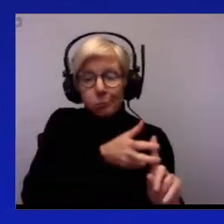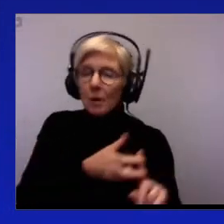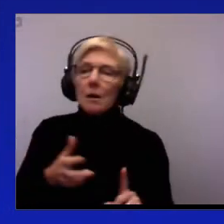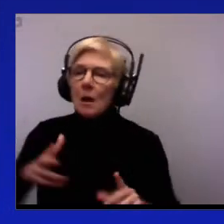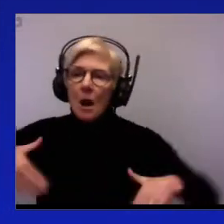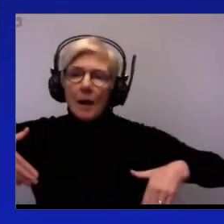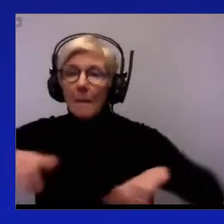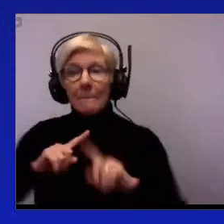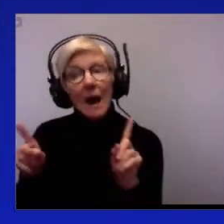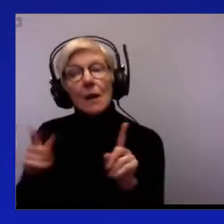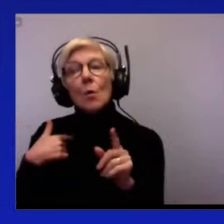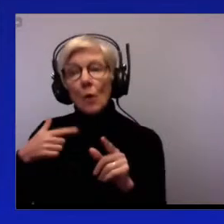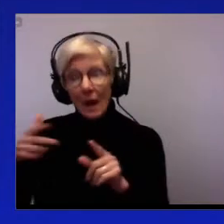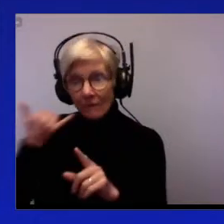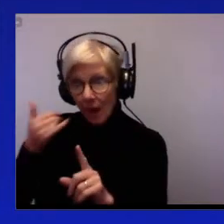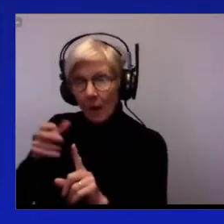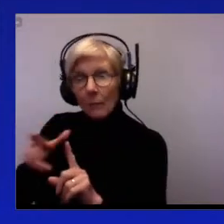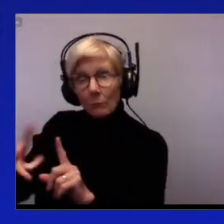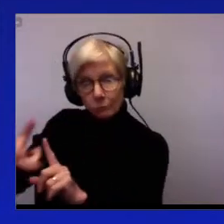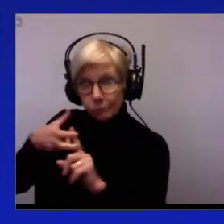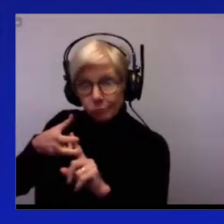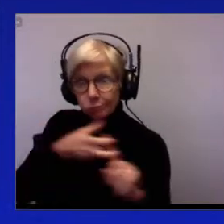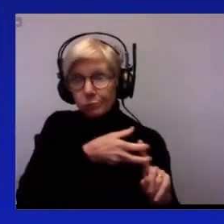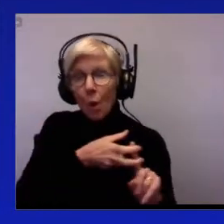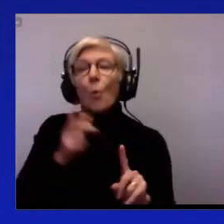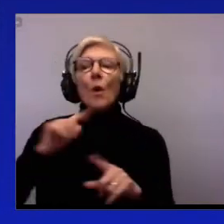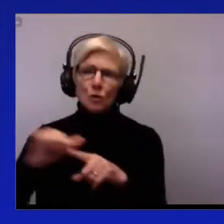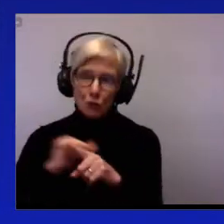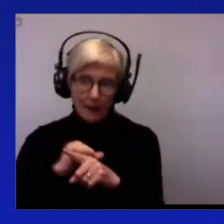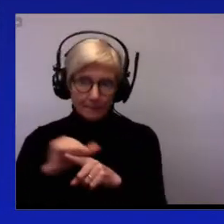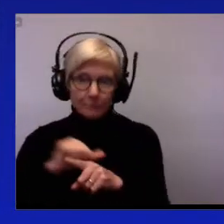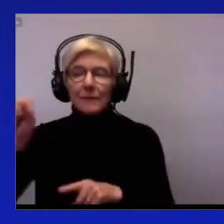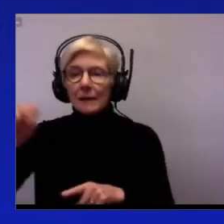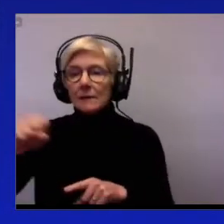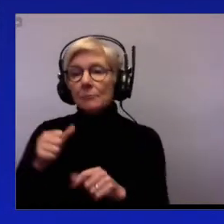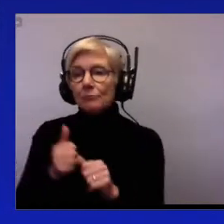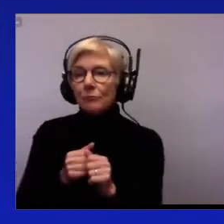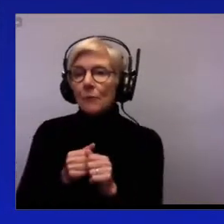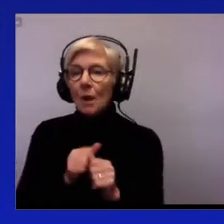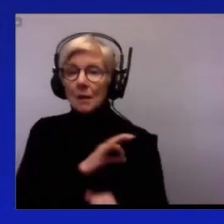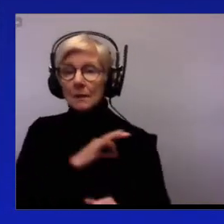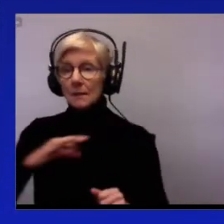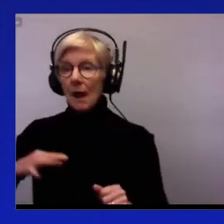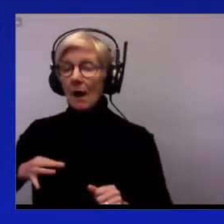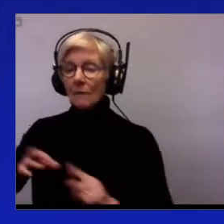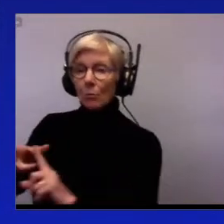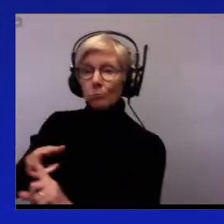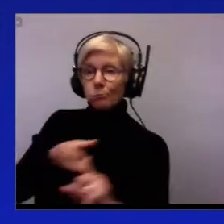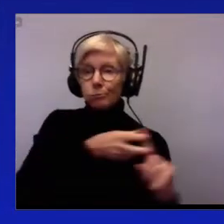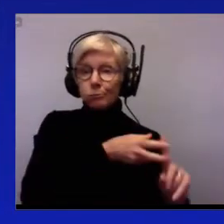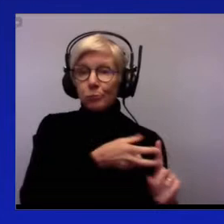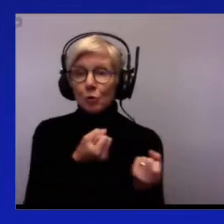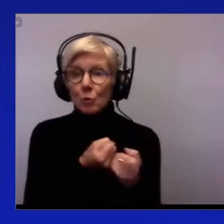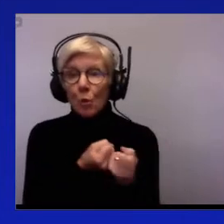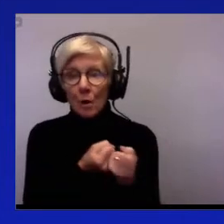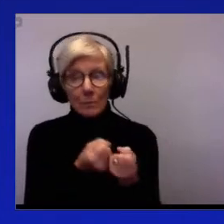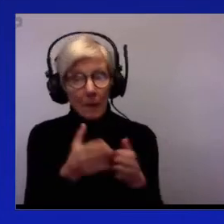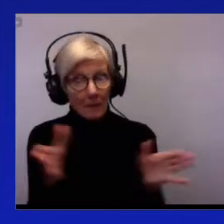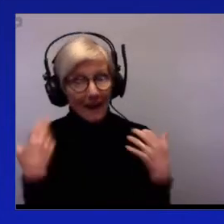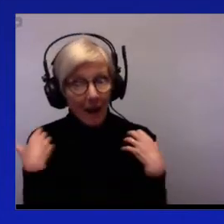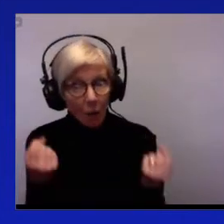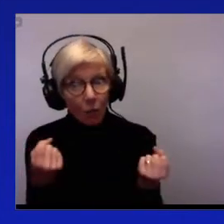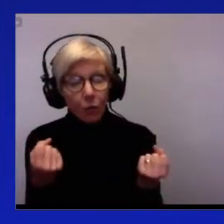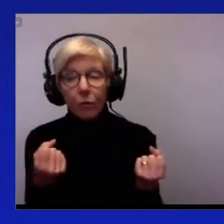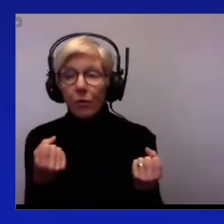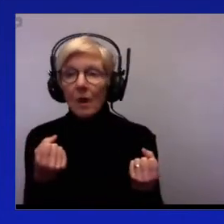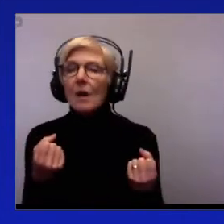previously is there is a training program for them. They are assigned. A lot of the staff to date that's been reassigned to support public health on a lot of their efforts, and it'll